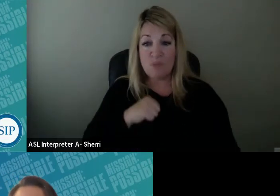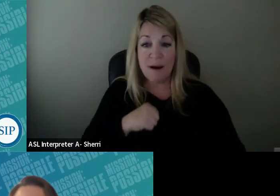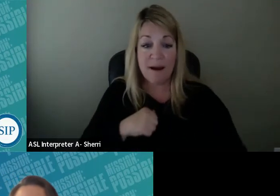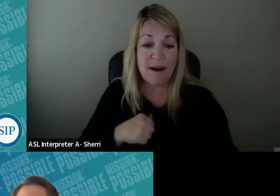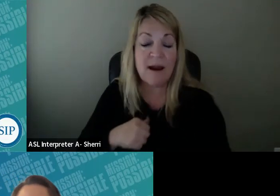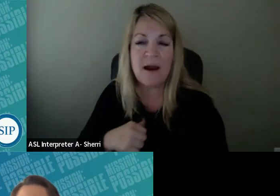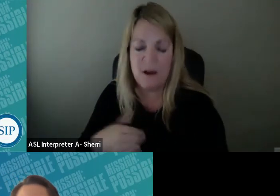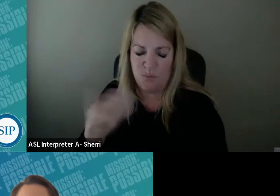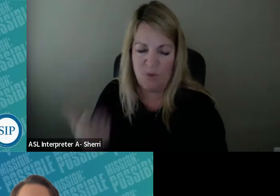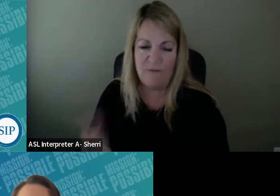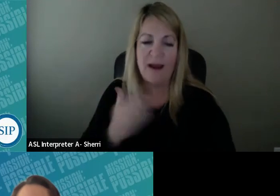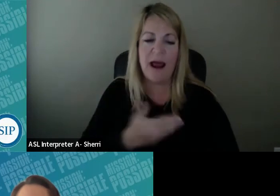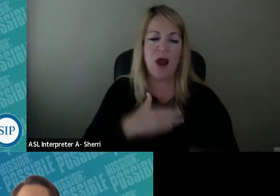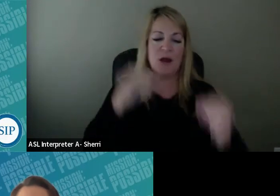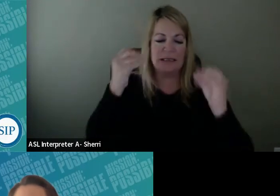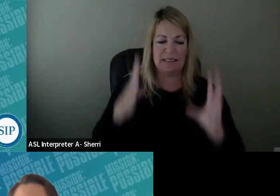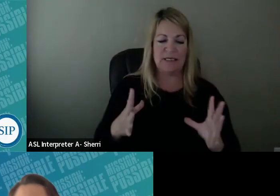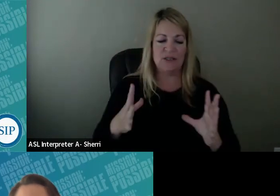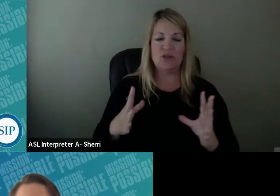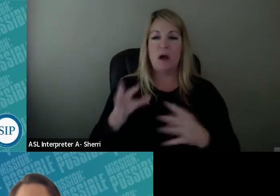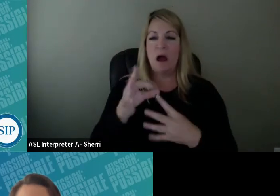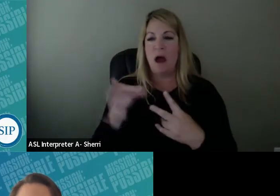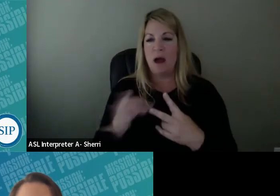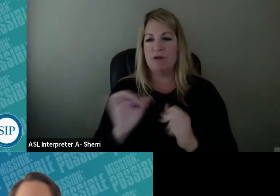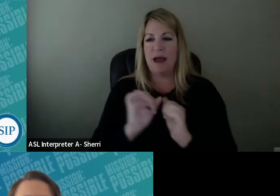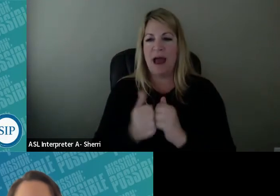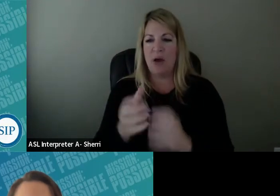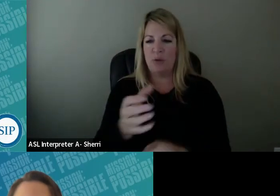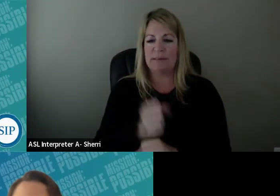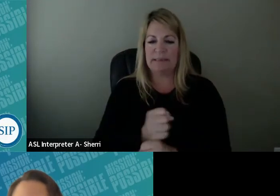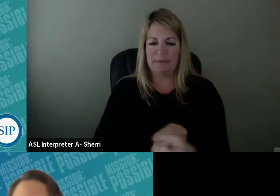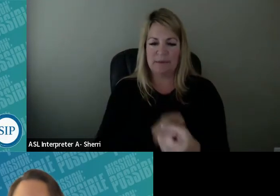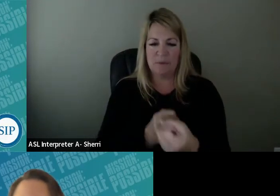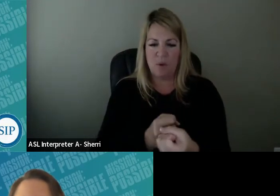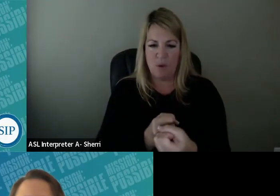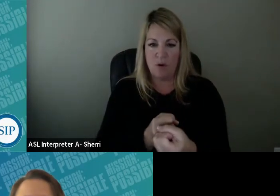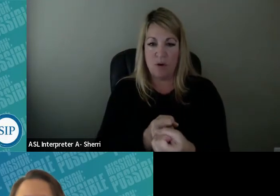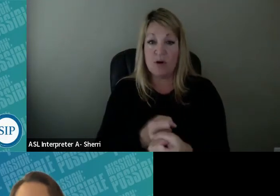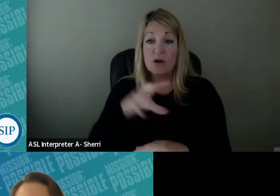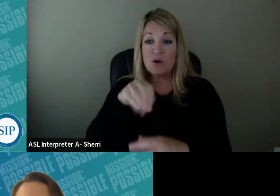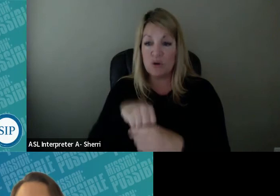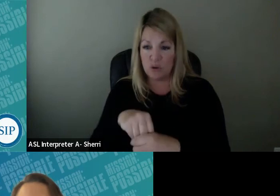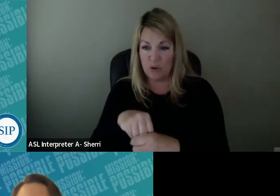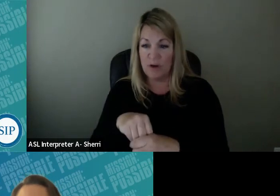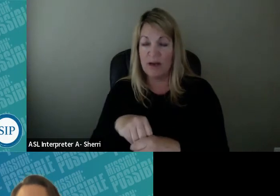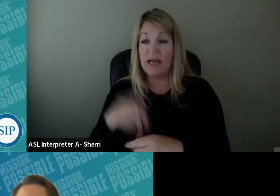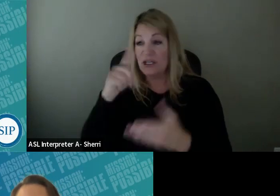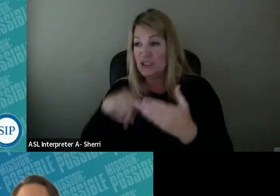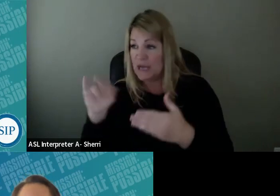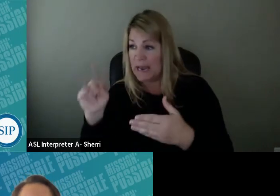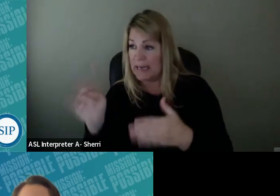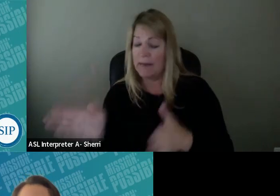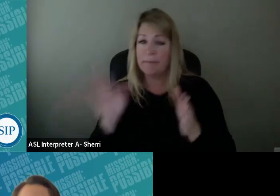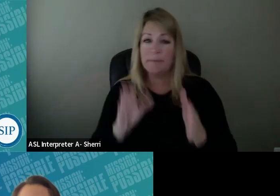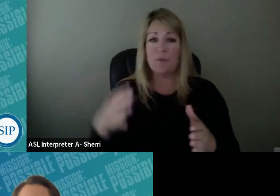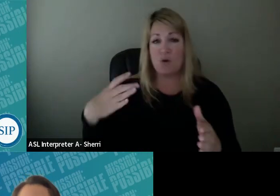provided our teachers with the option on how to receive support, which included check-in, coaching,